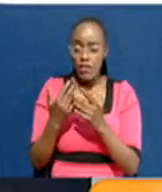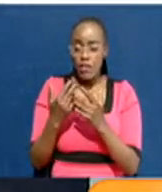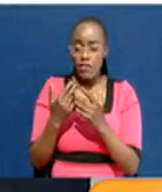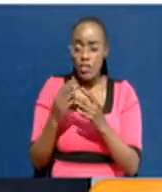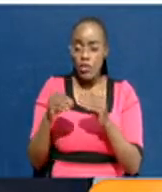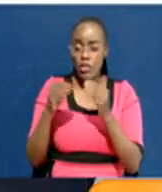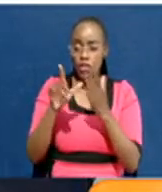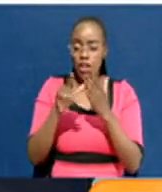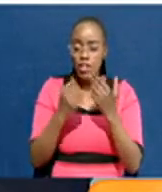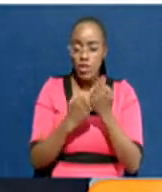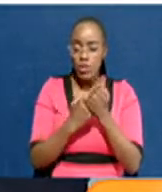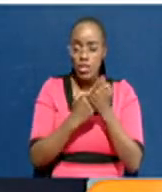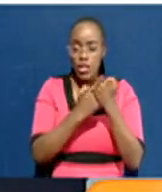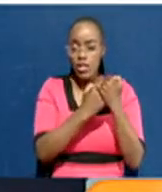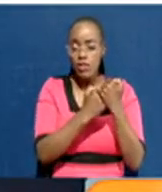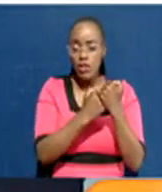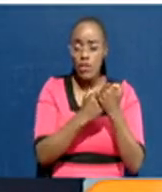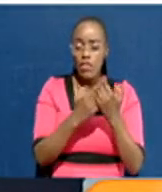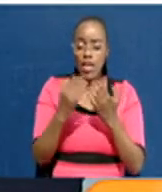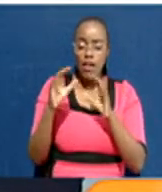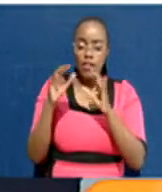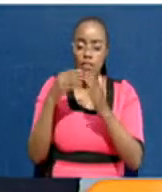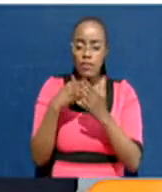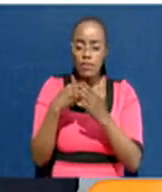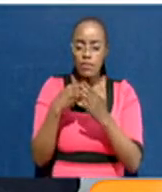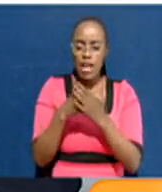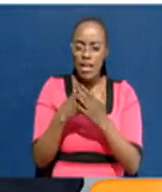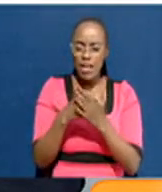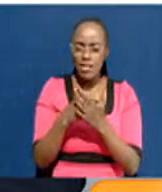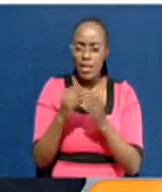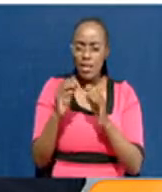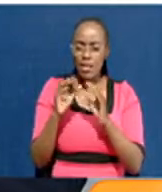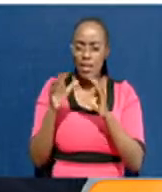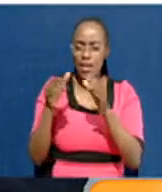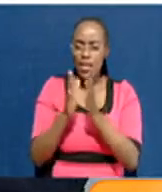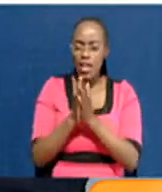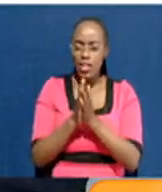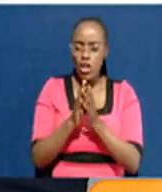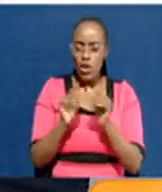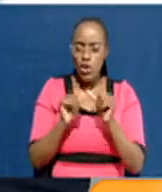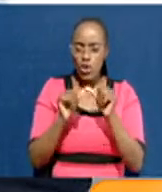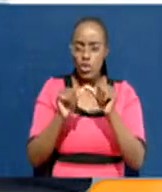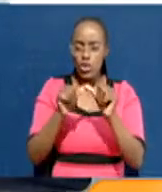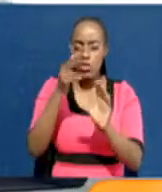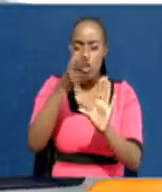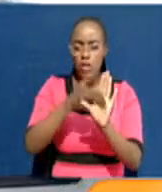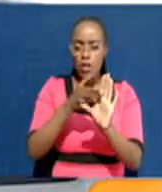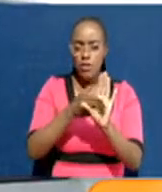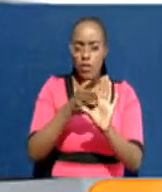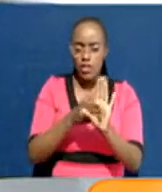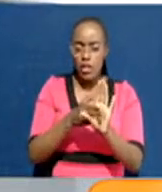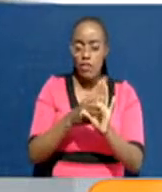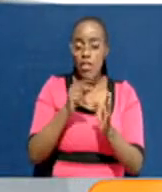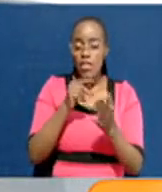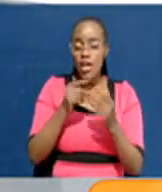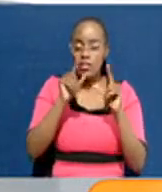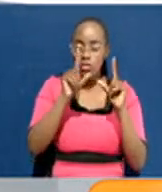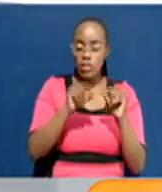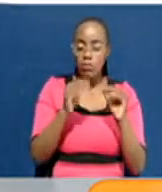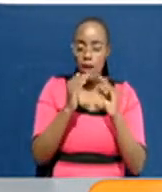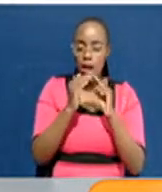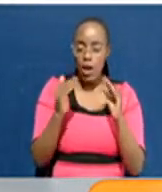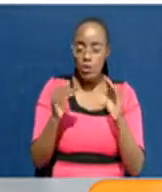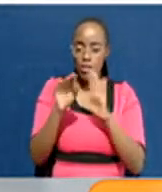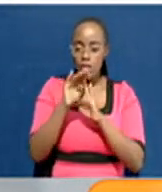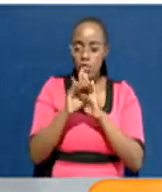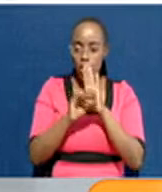to finance Kenya Mortgage Refinance Company. And we continue to participate in affordable housing programs. Indeed,